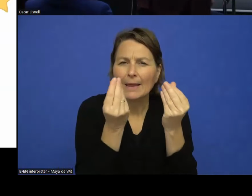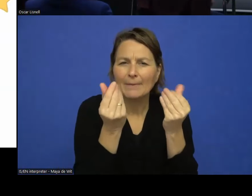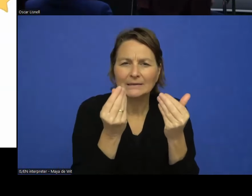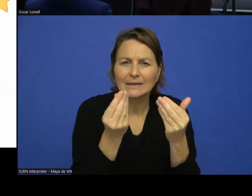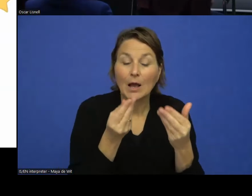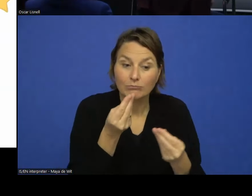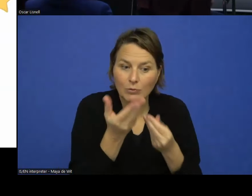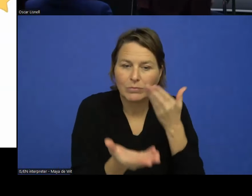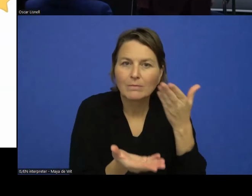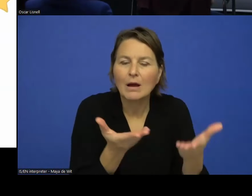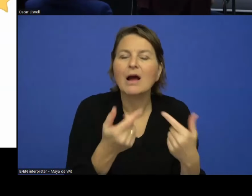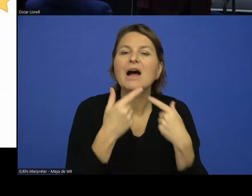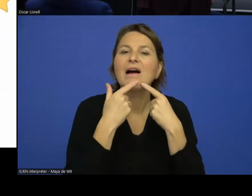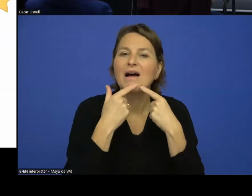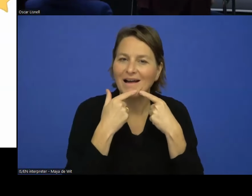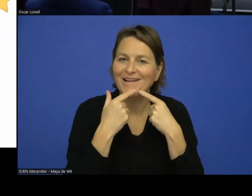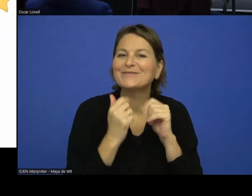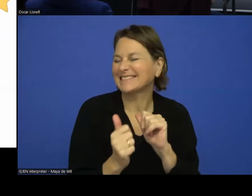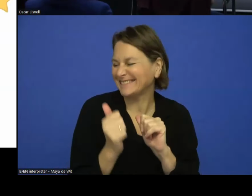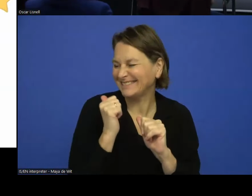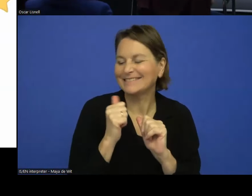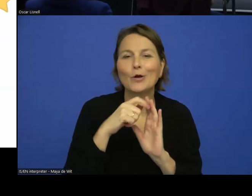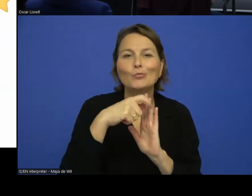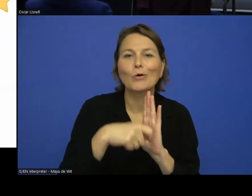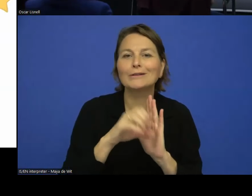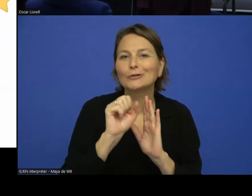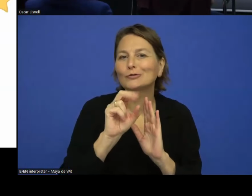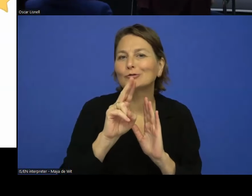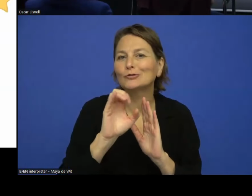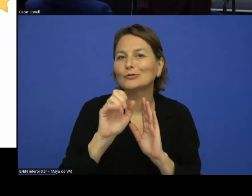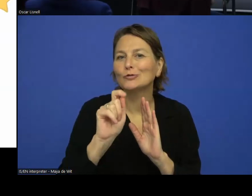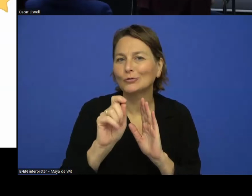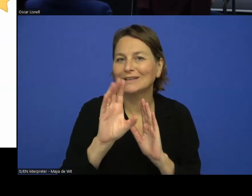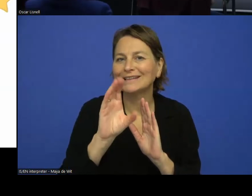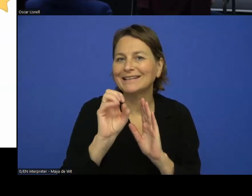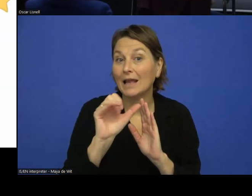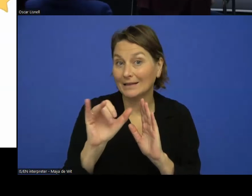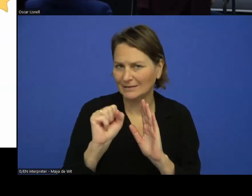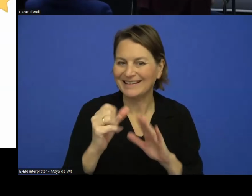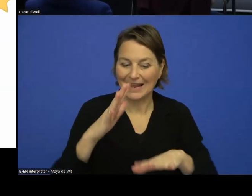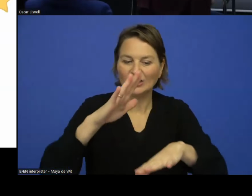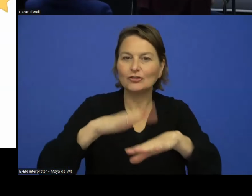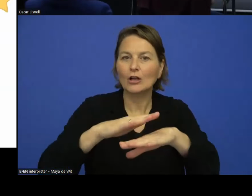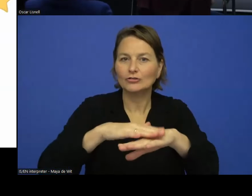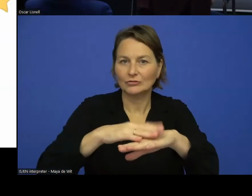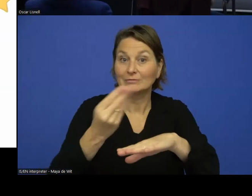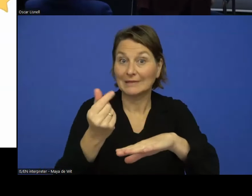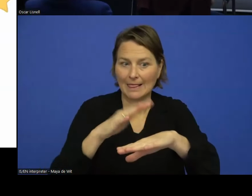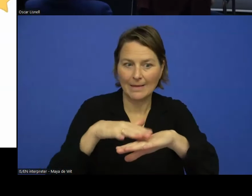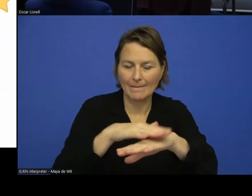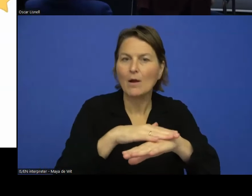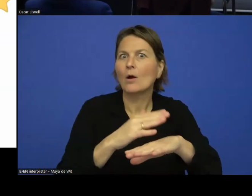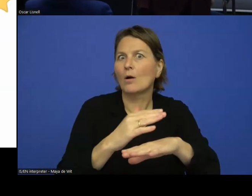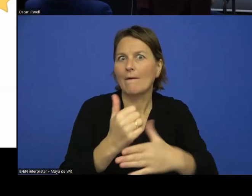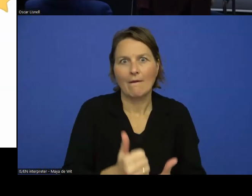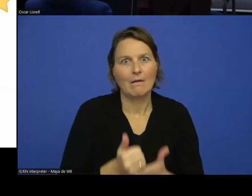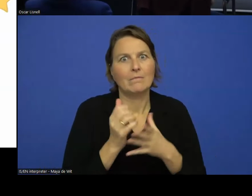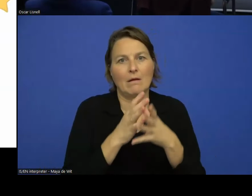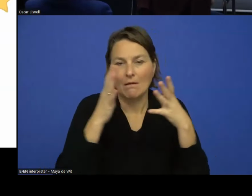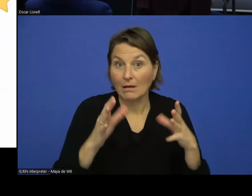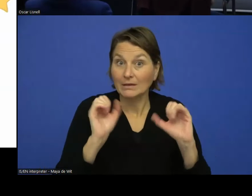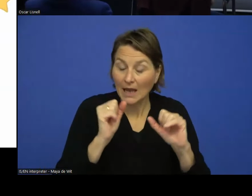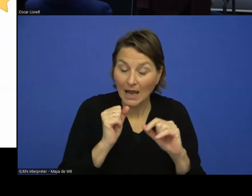amazing demos from Suitcase, where the sense of touch was already an instigator of technology development. But can we go further?